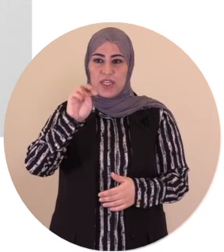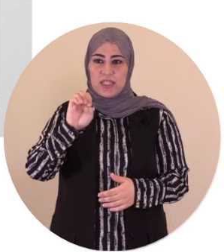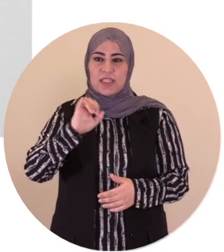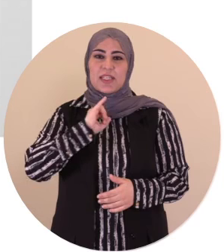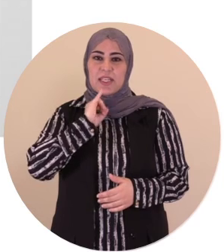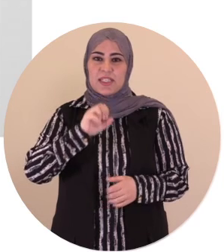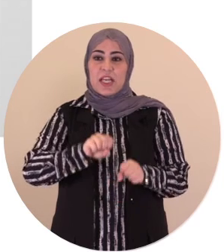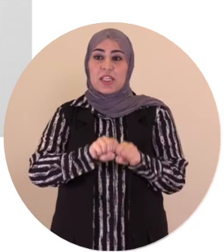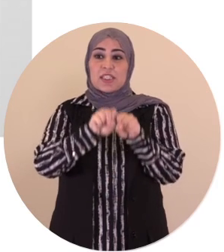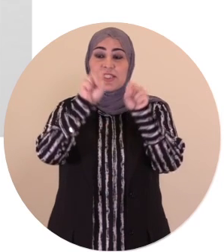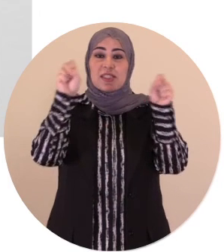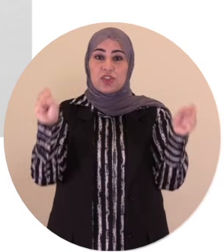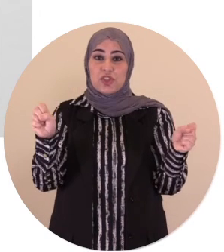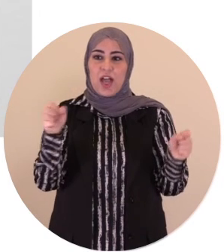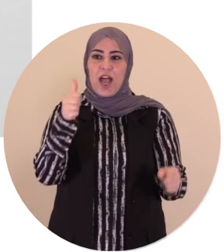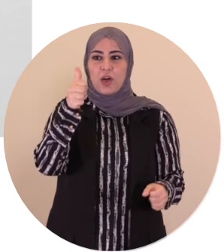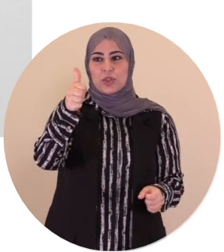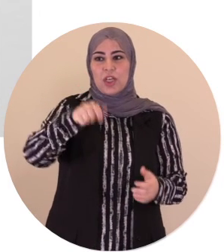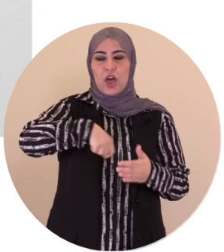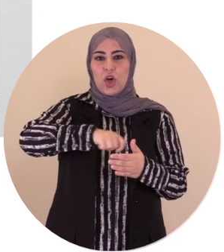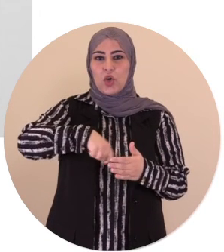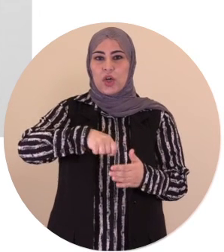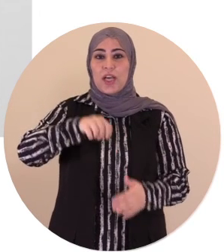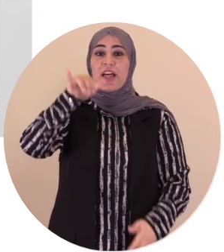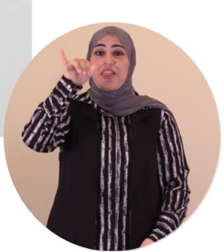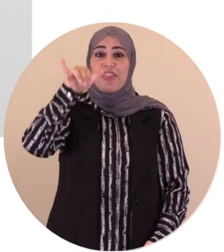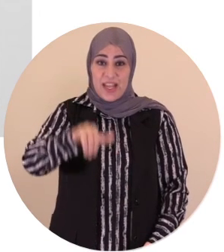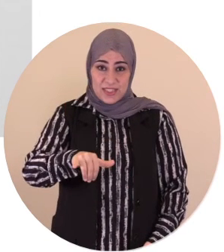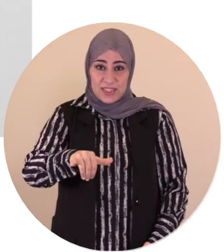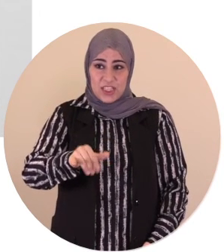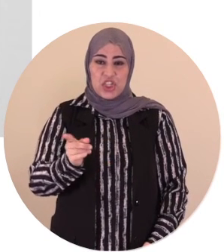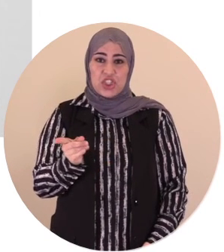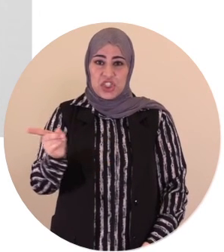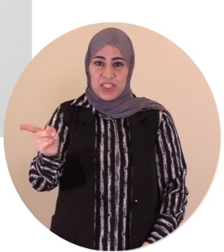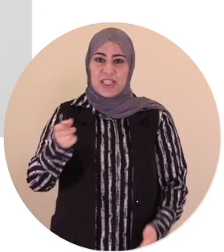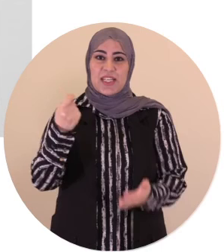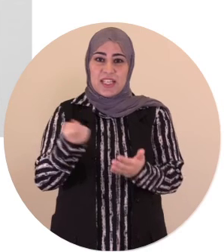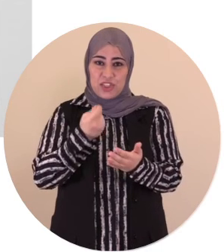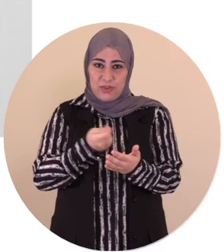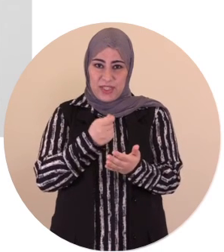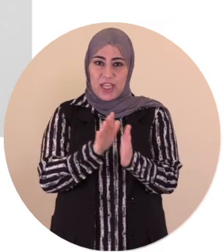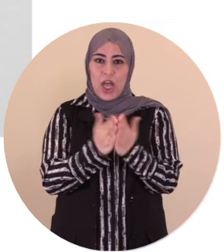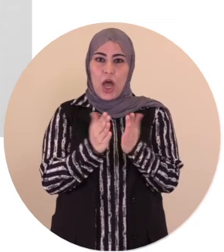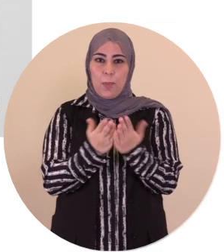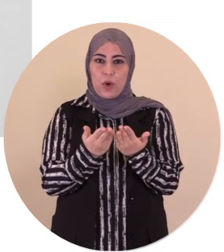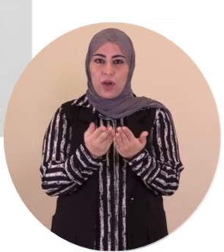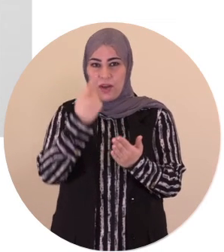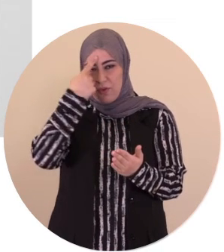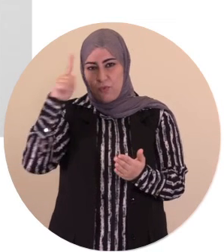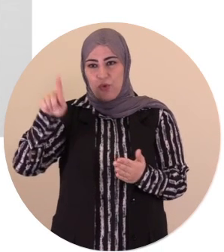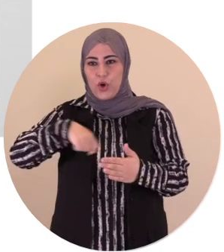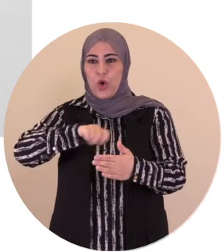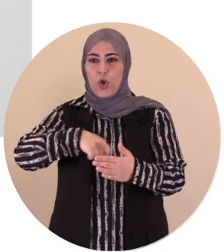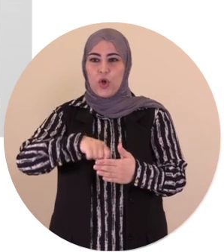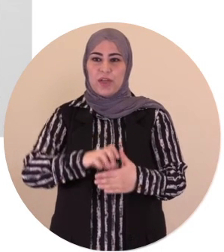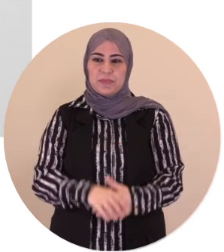cook. This is the adjective, good, and cook is the noun. Jane is such a good cook that she is writing her own recipe.